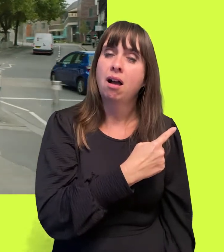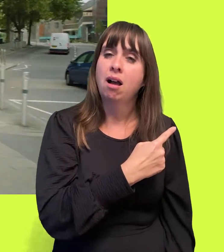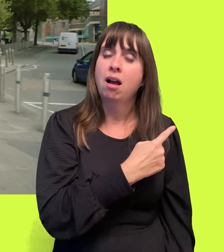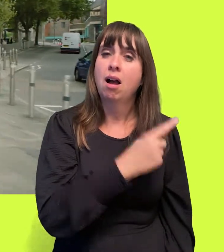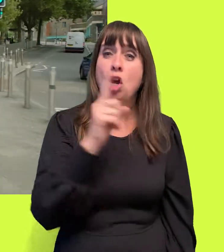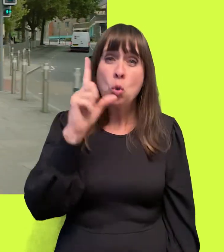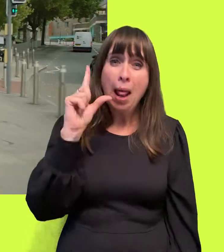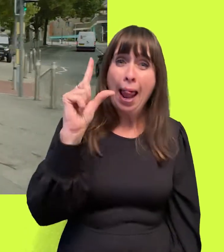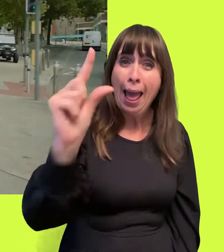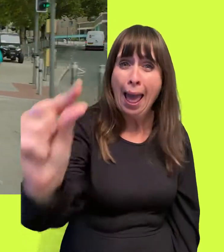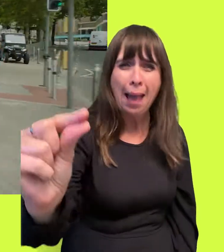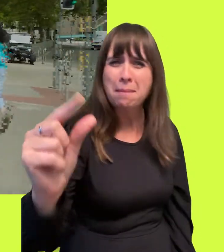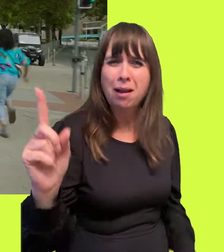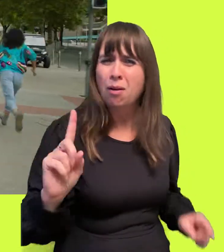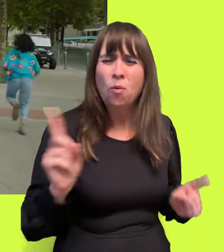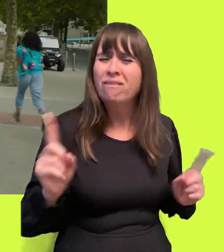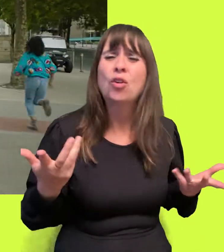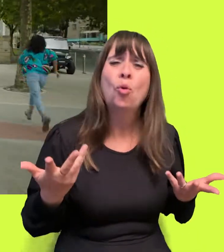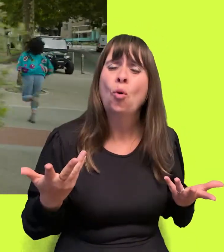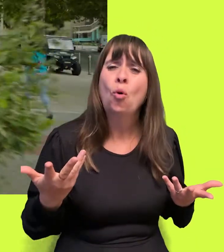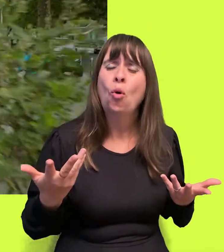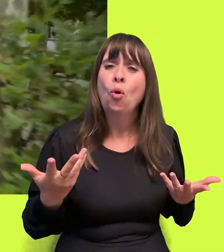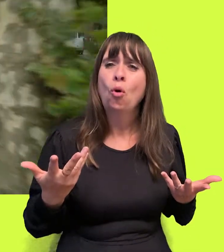Eva, why are you running?